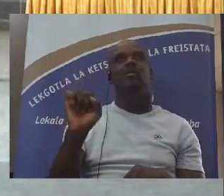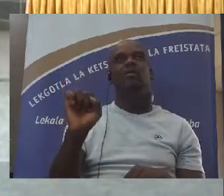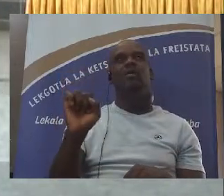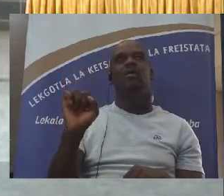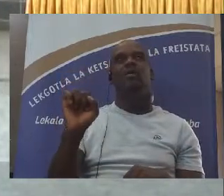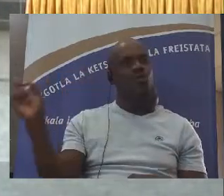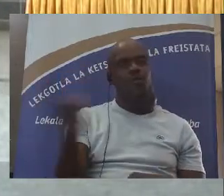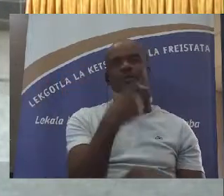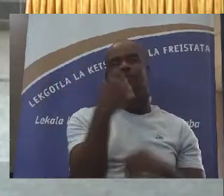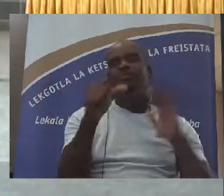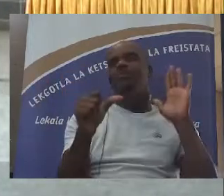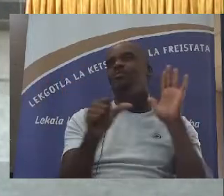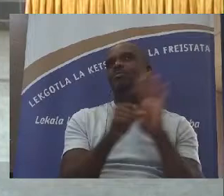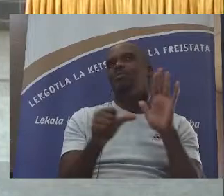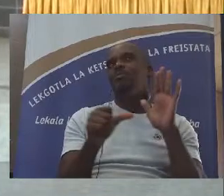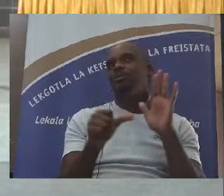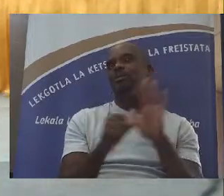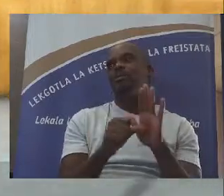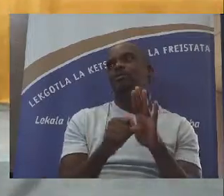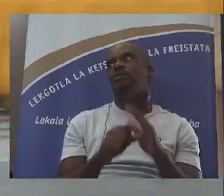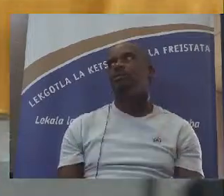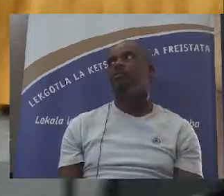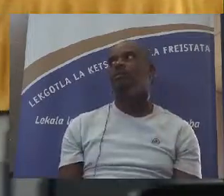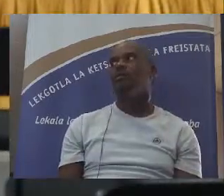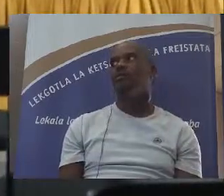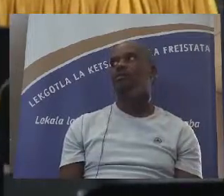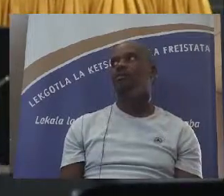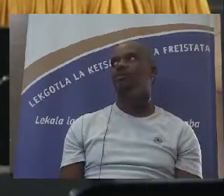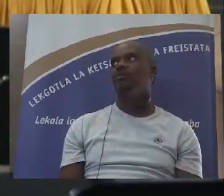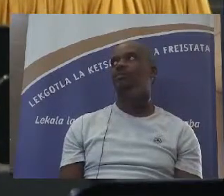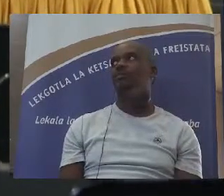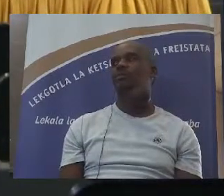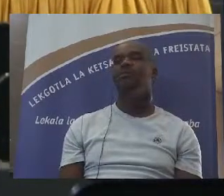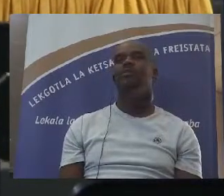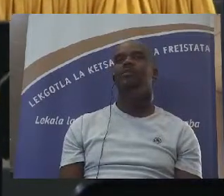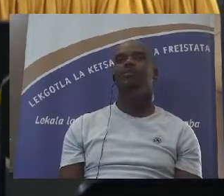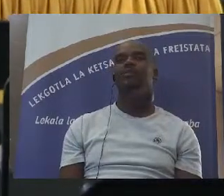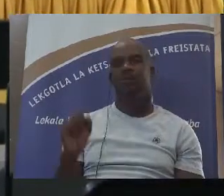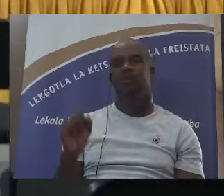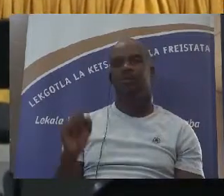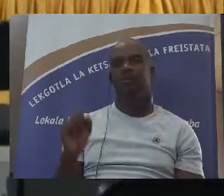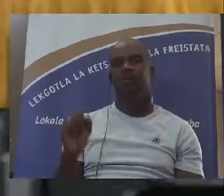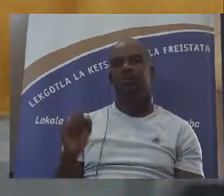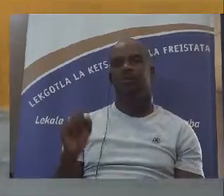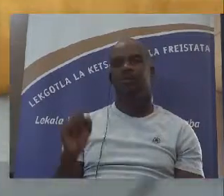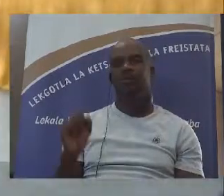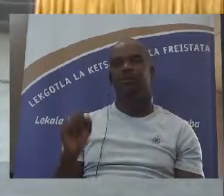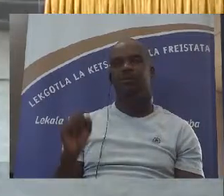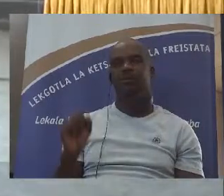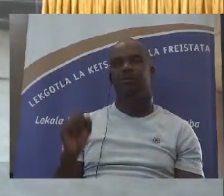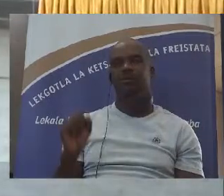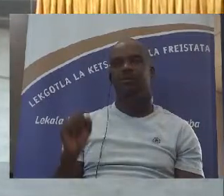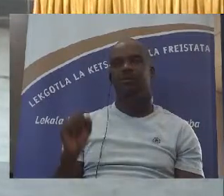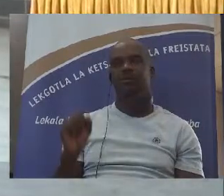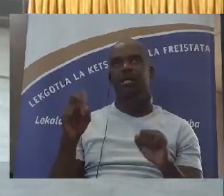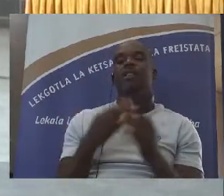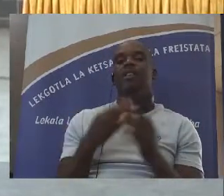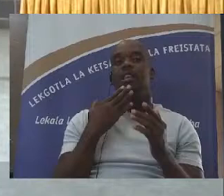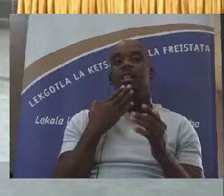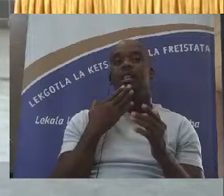batho bana ba tlileng mona ba buile ditaba tsa bohlokwa. O ka e bua he mme? Gape se ke lelang ka